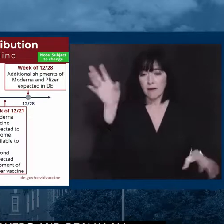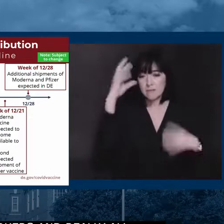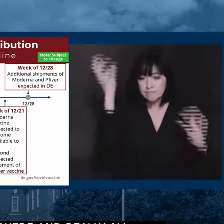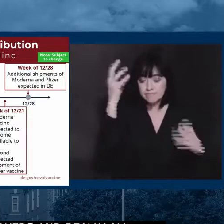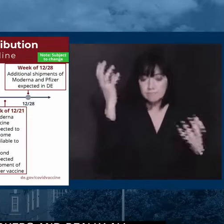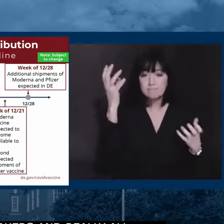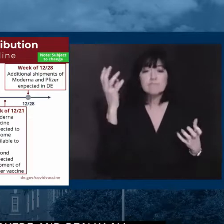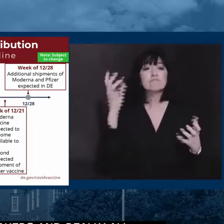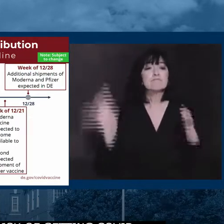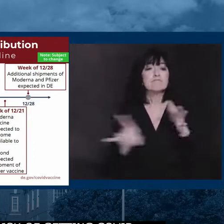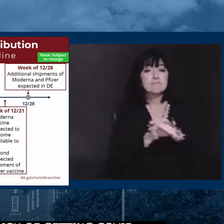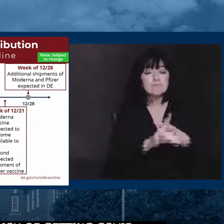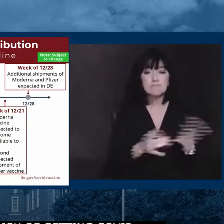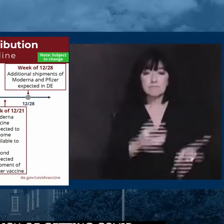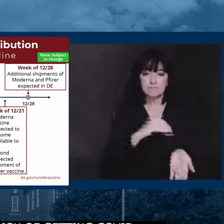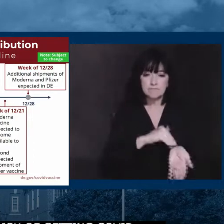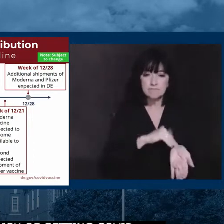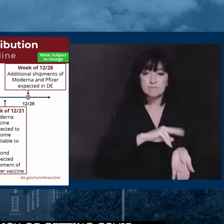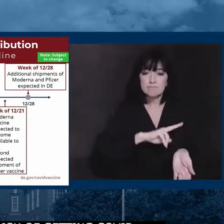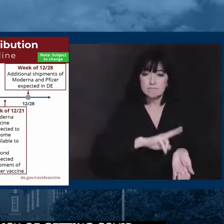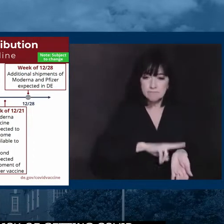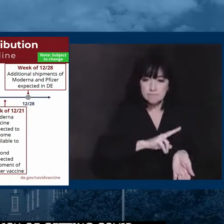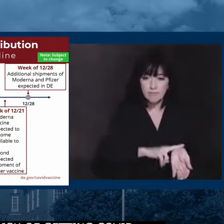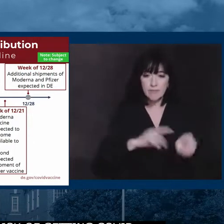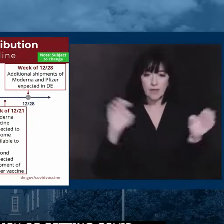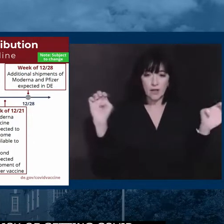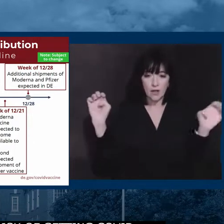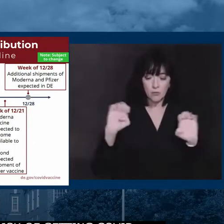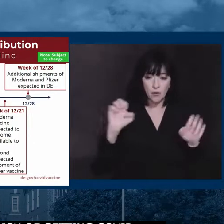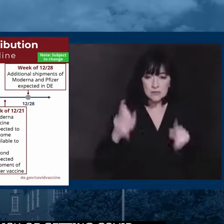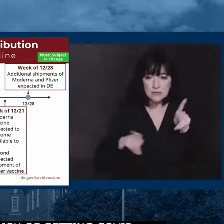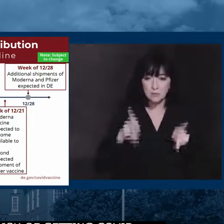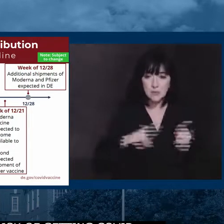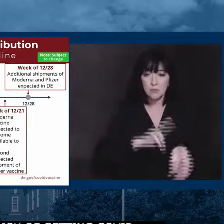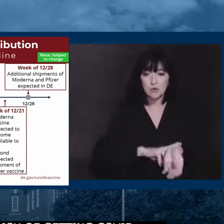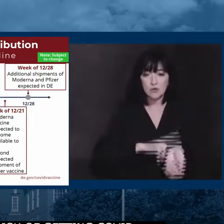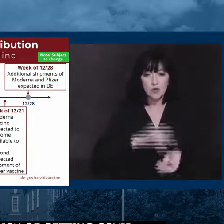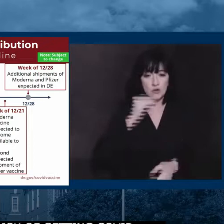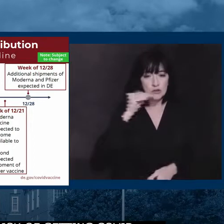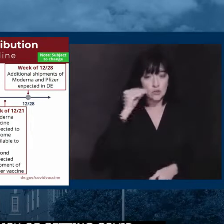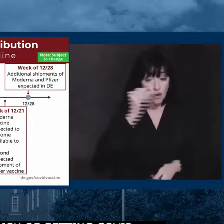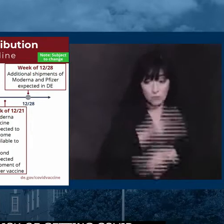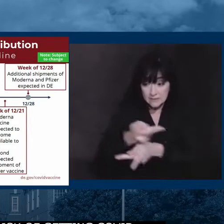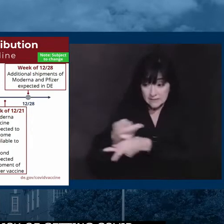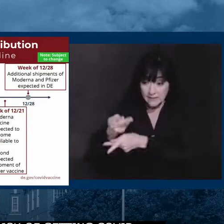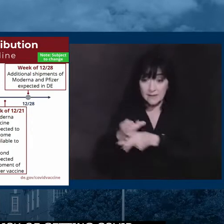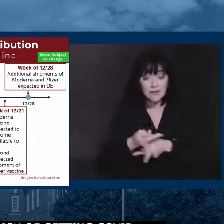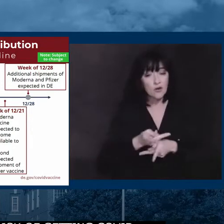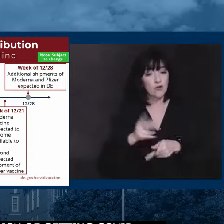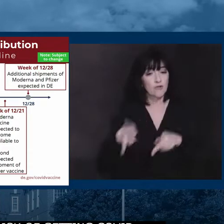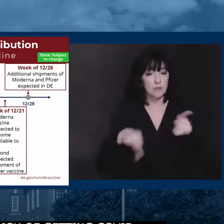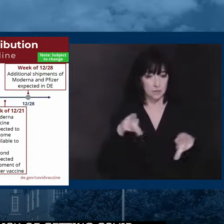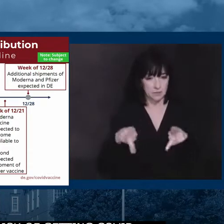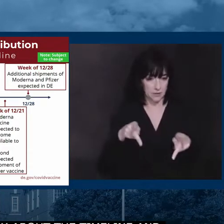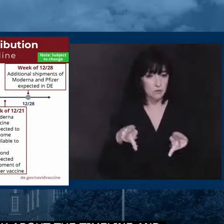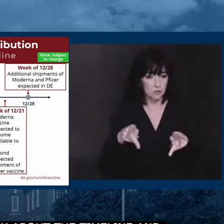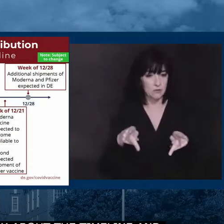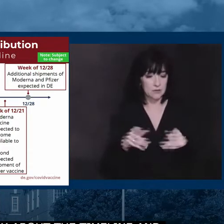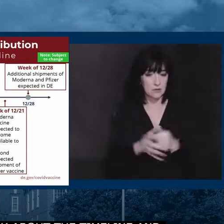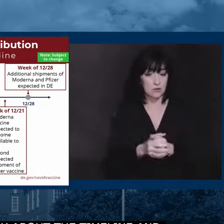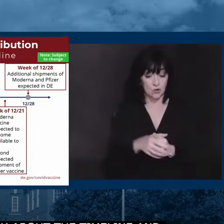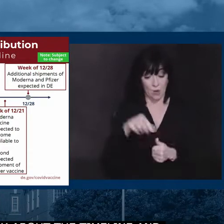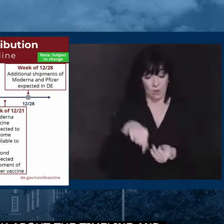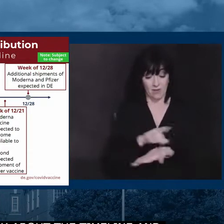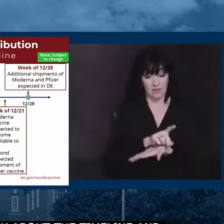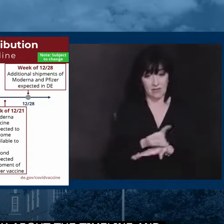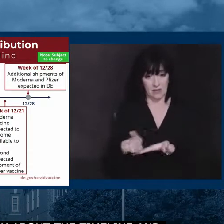week of December 14th. It has arrived. We're getting the rest of our week allotment